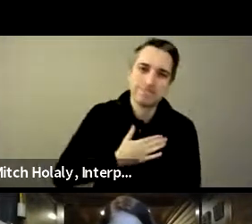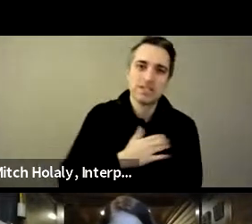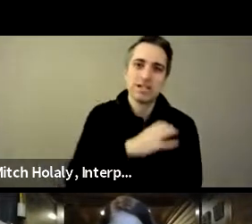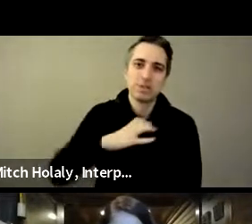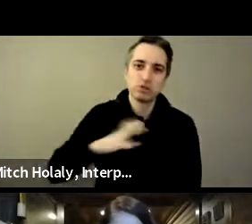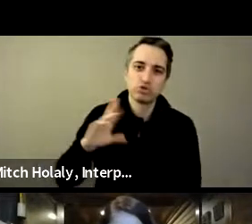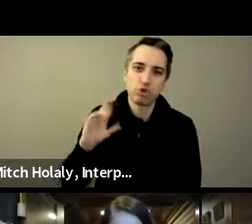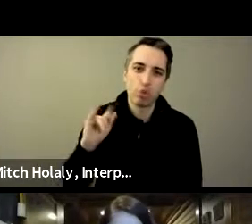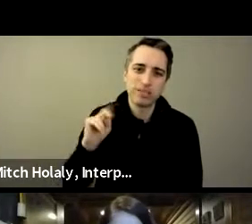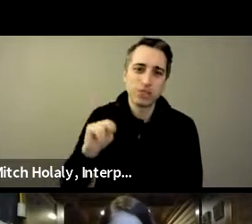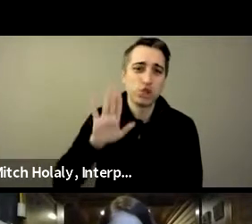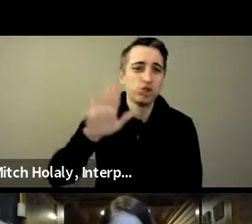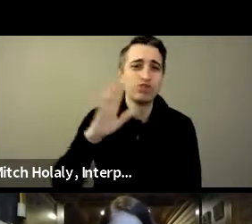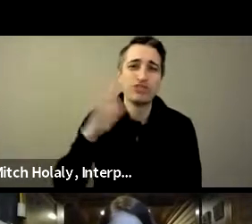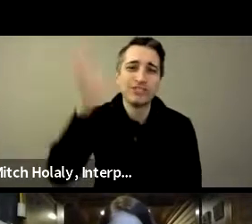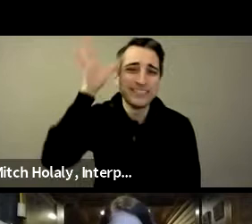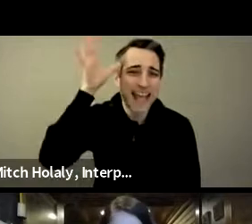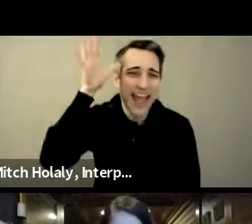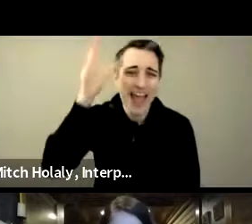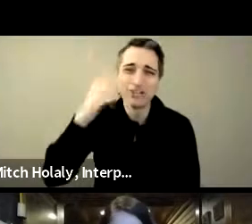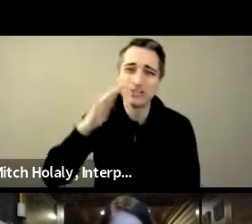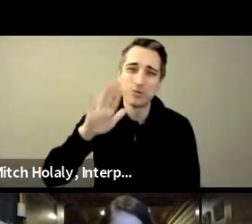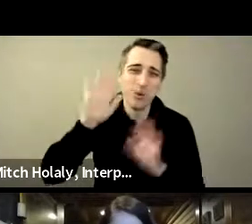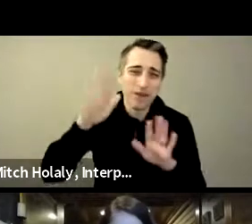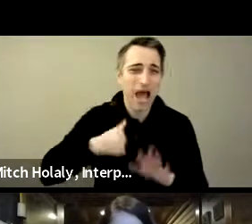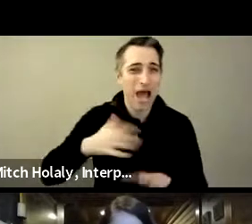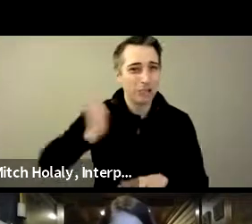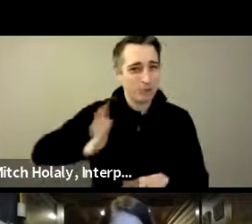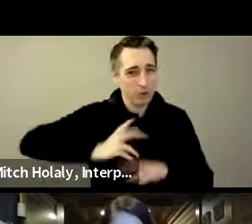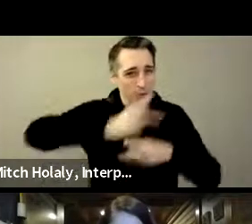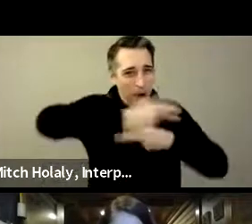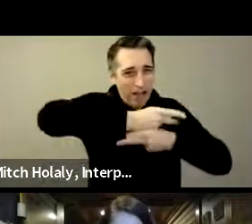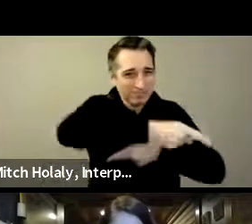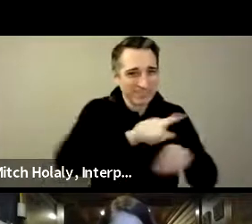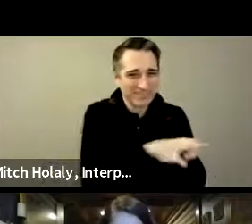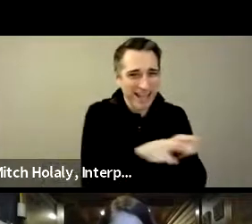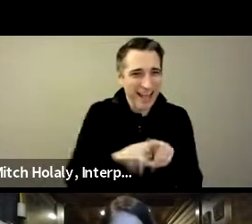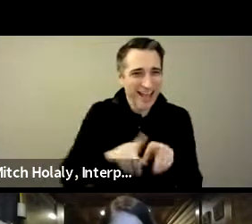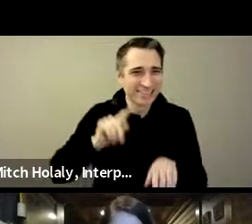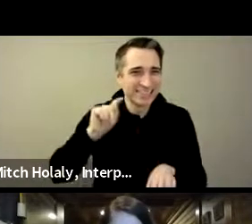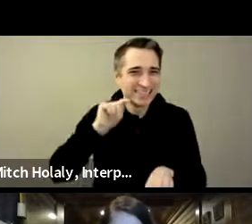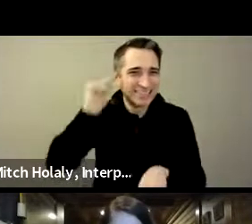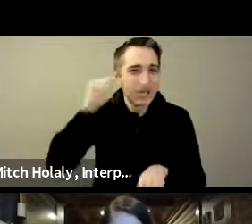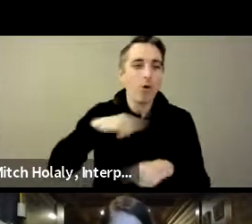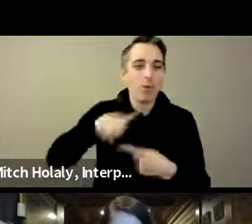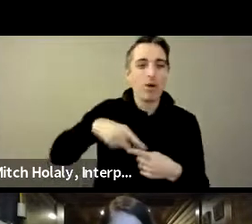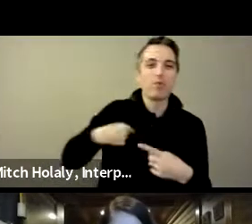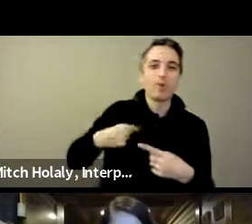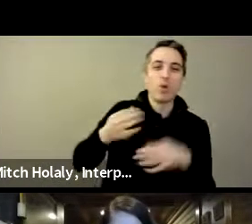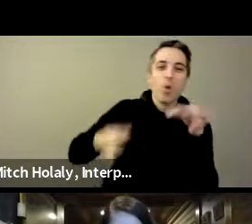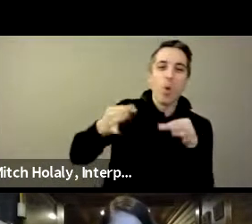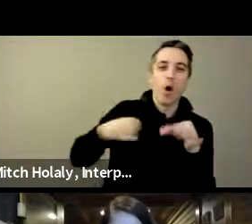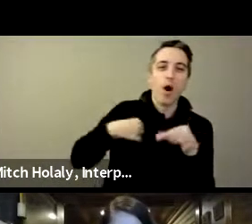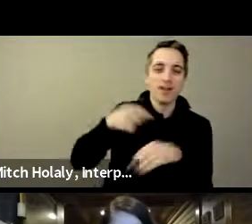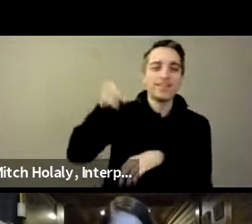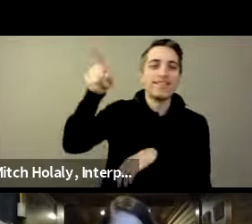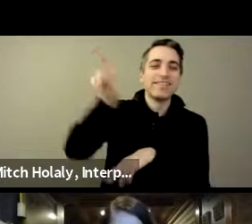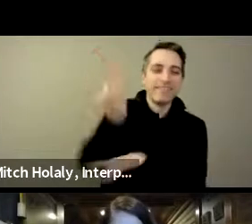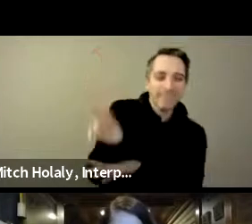Your dad was a jewel. I used to watch him as a teenager in the courts when we were down there for school. And